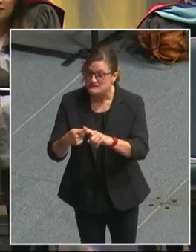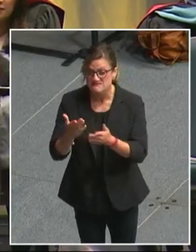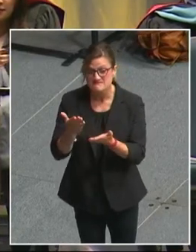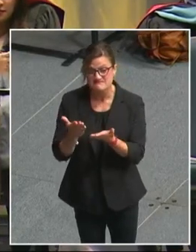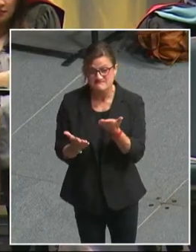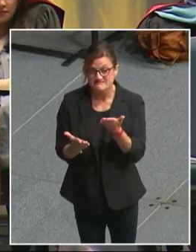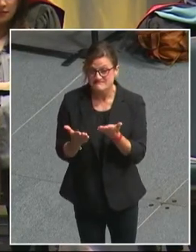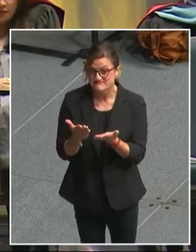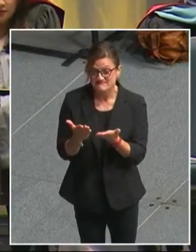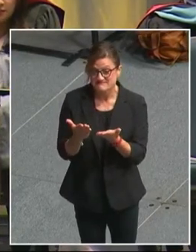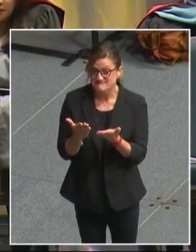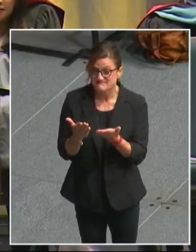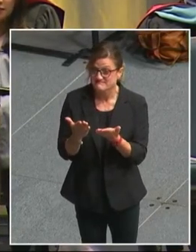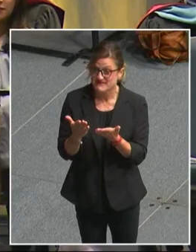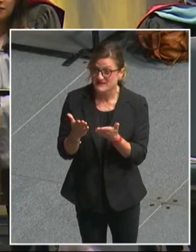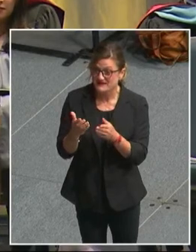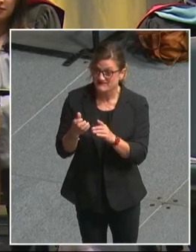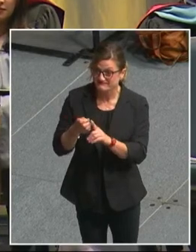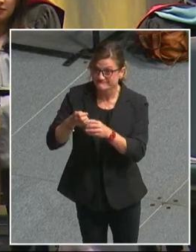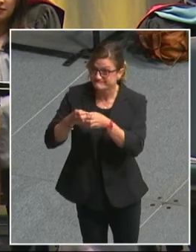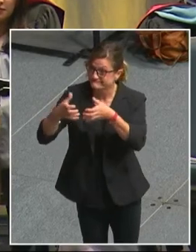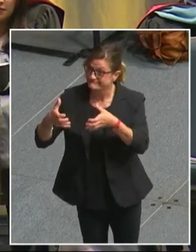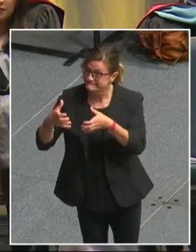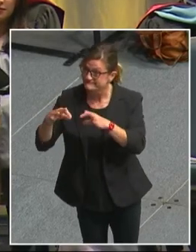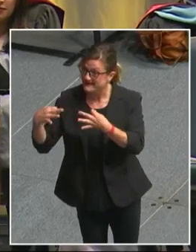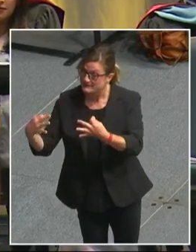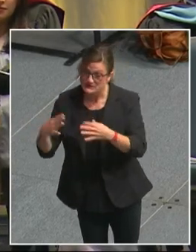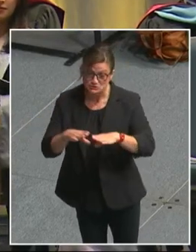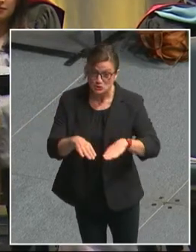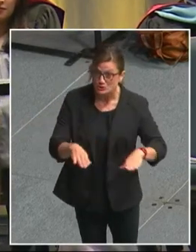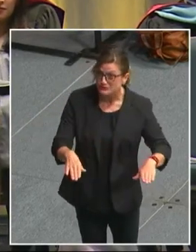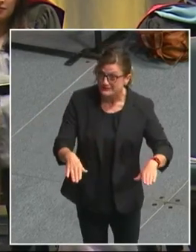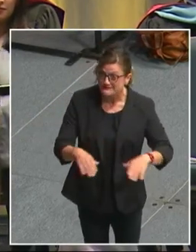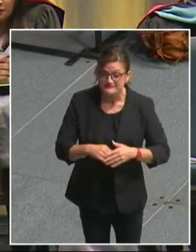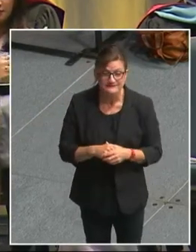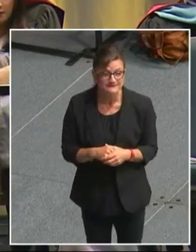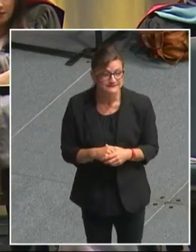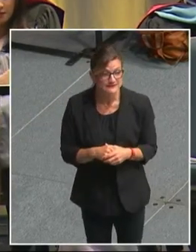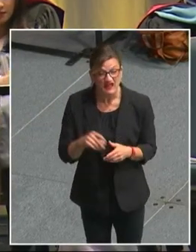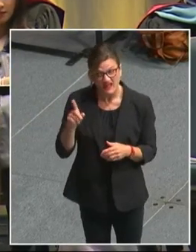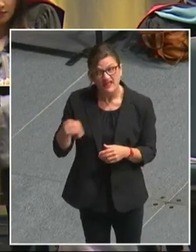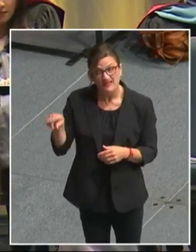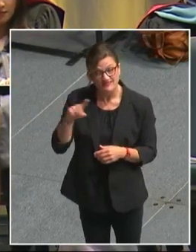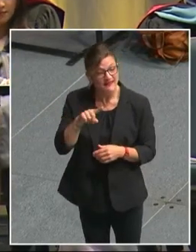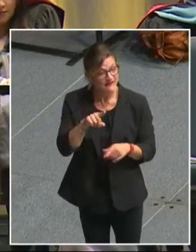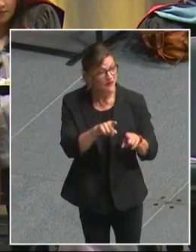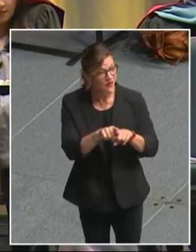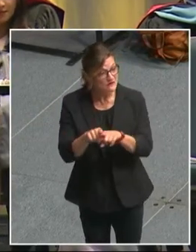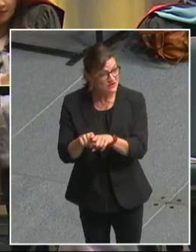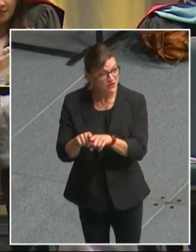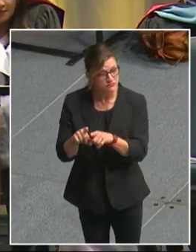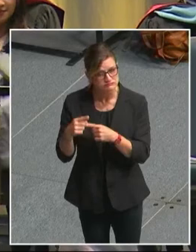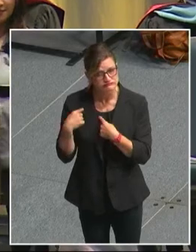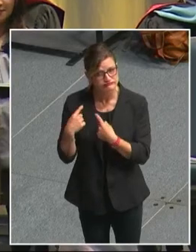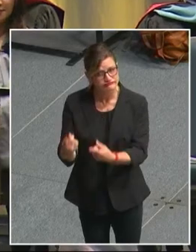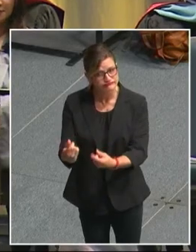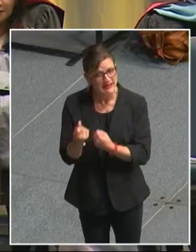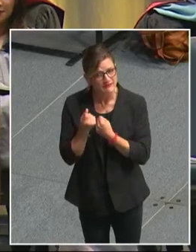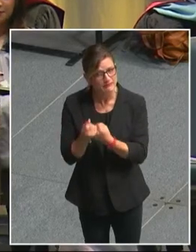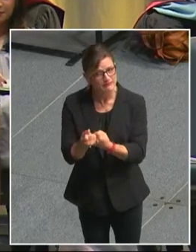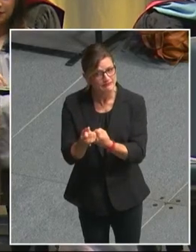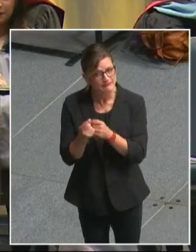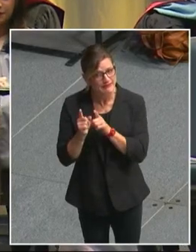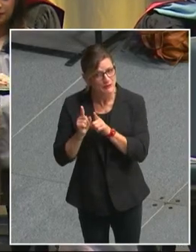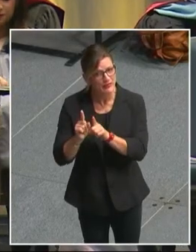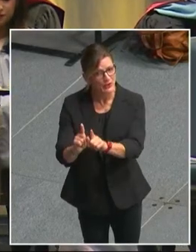your extended family, your children maybe, they certainly have been with you from the moment that you decided